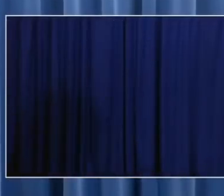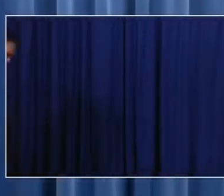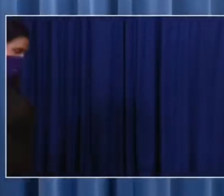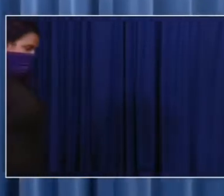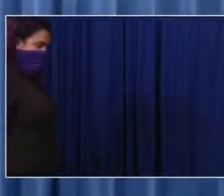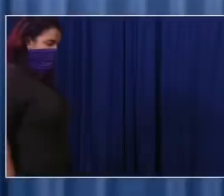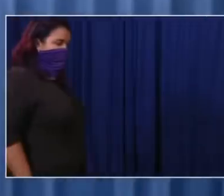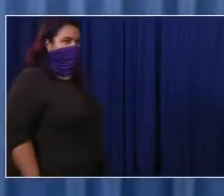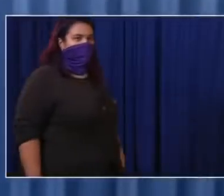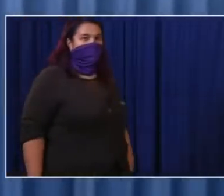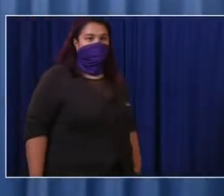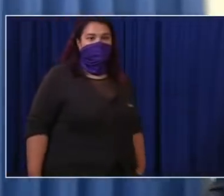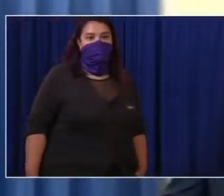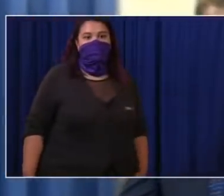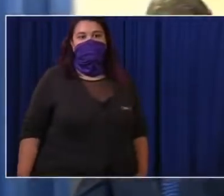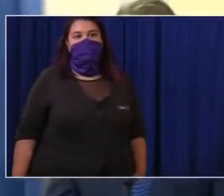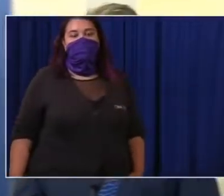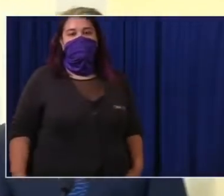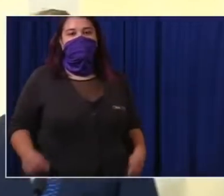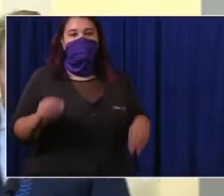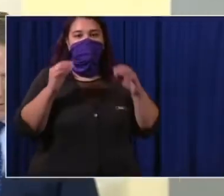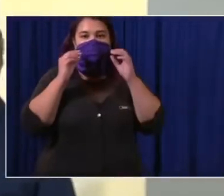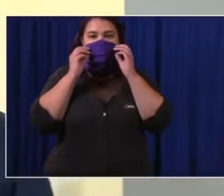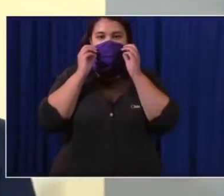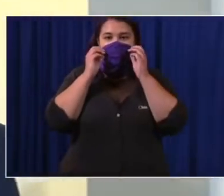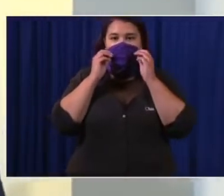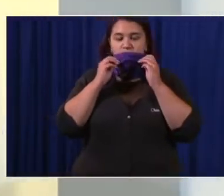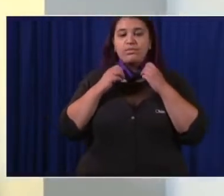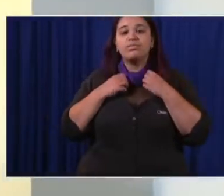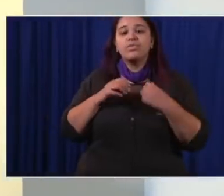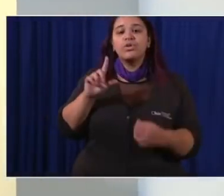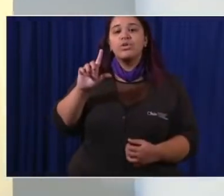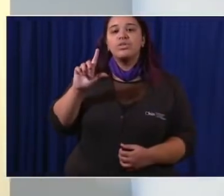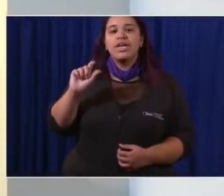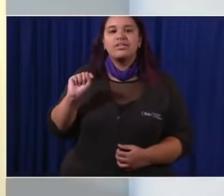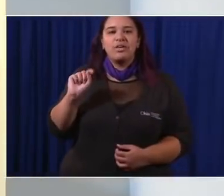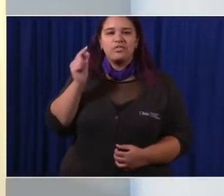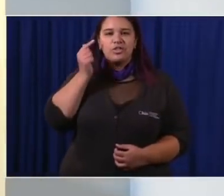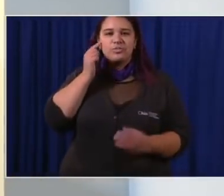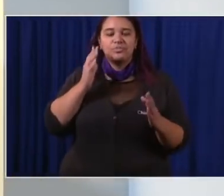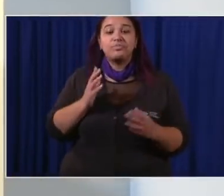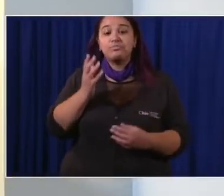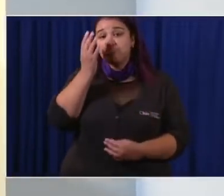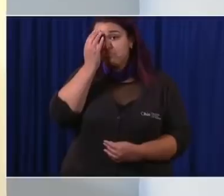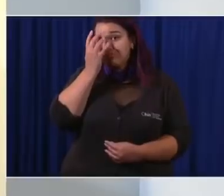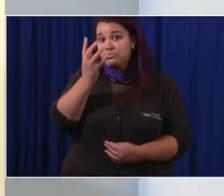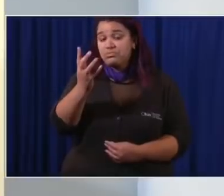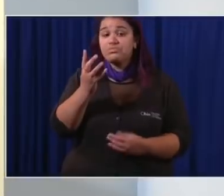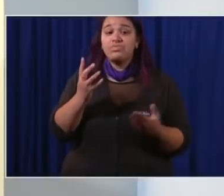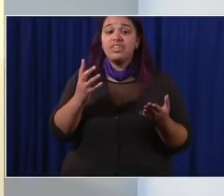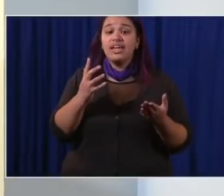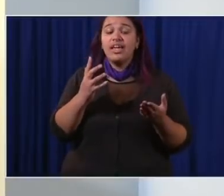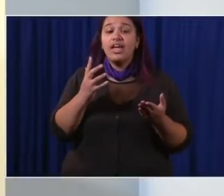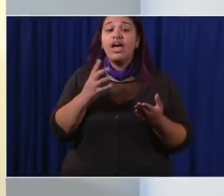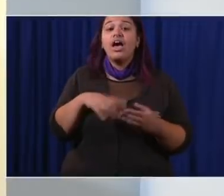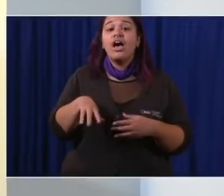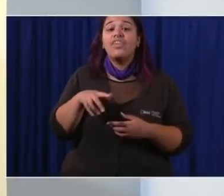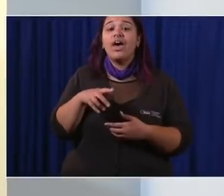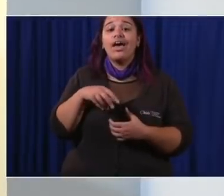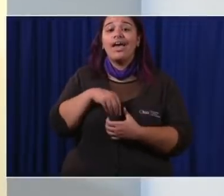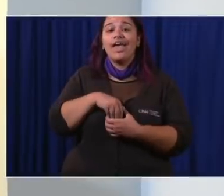Update on the antibody test? I'll provide quickly. The study began last week. They mailed